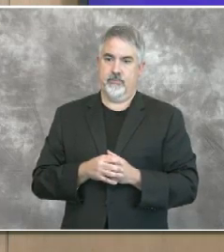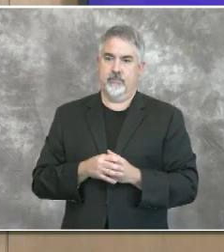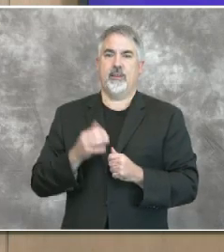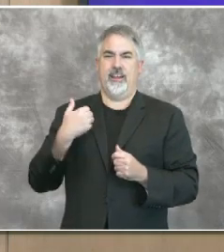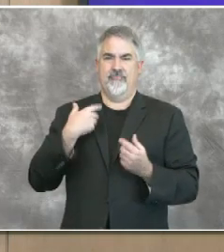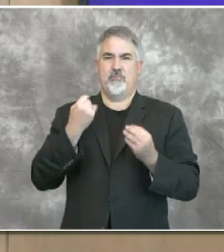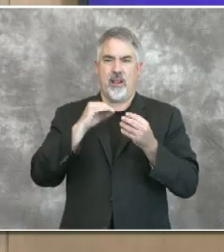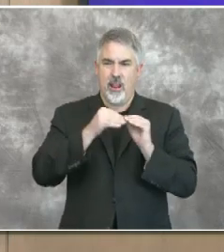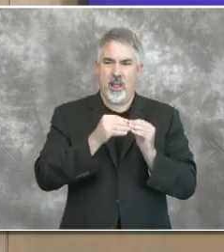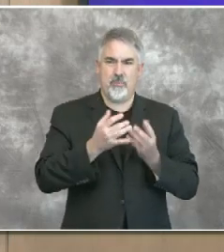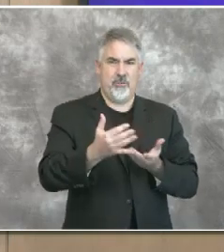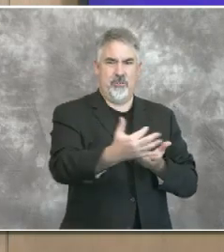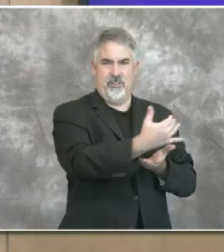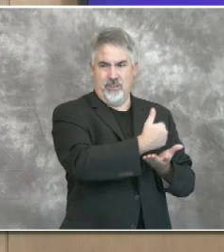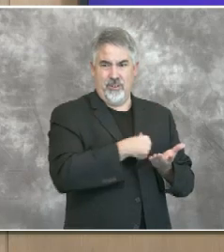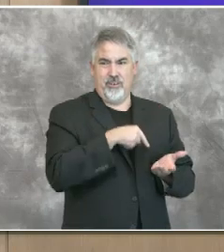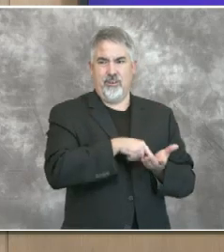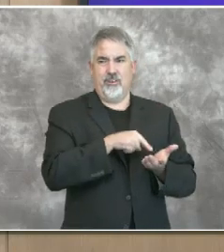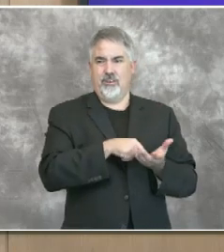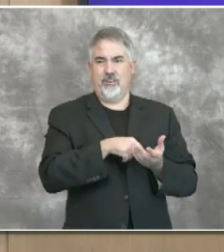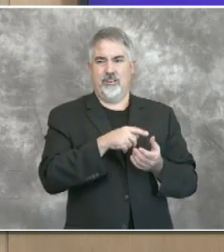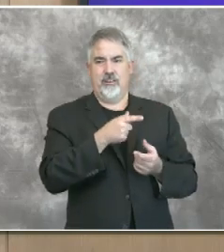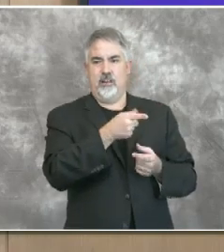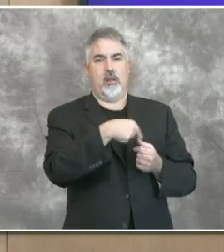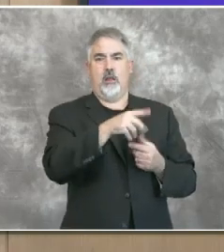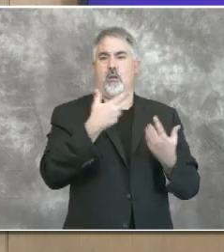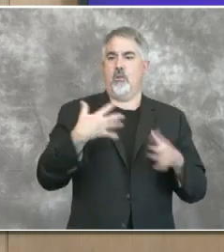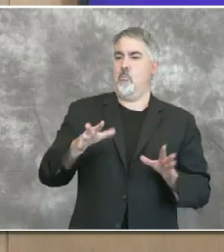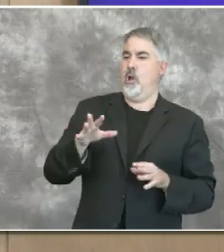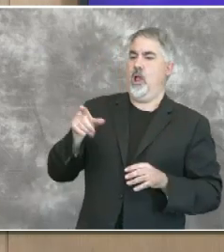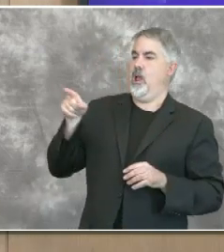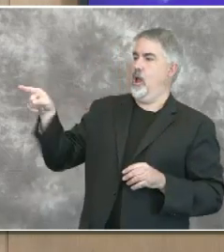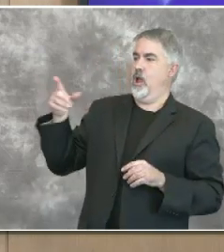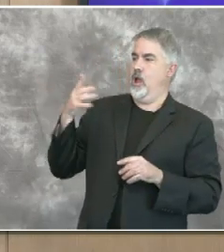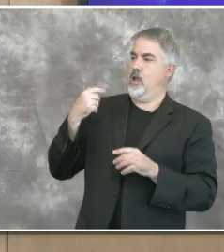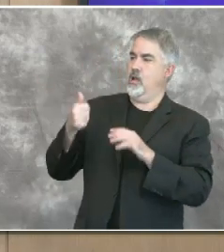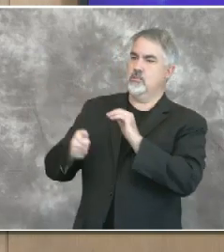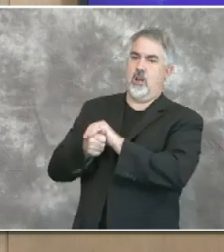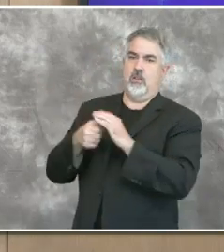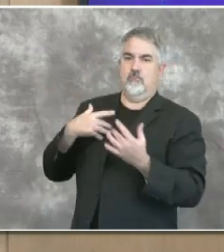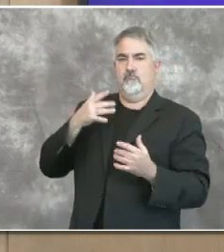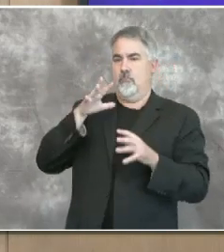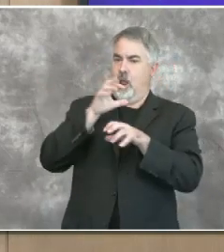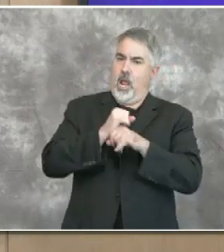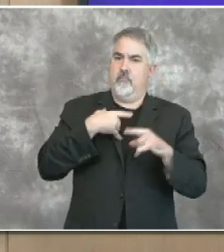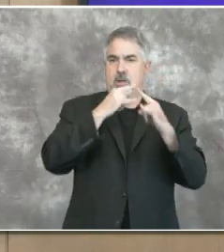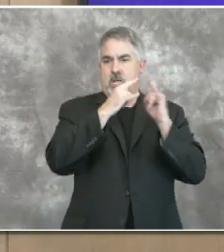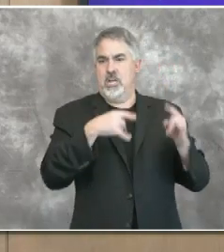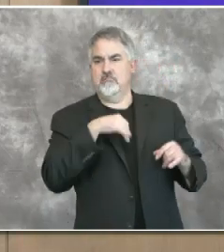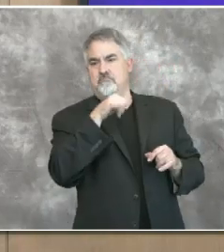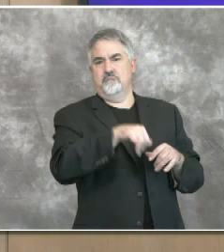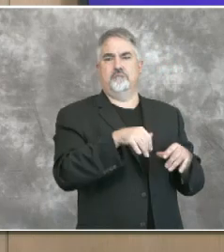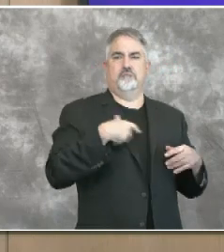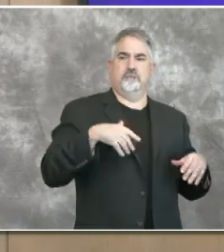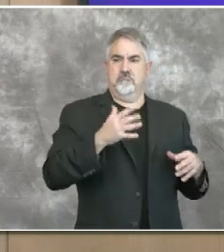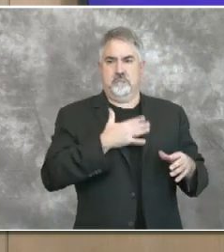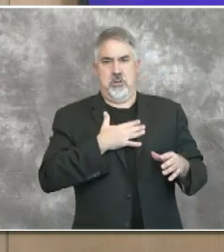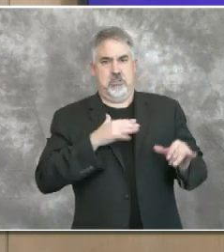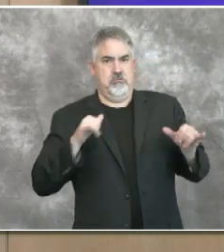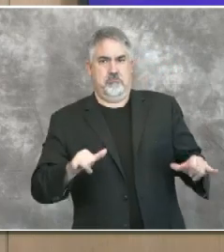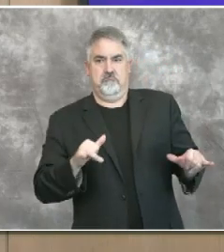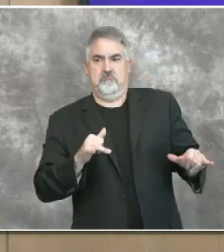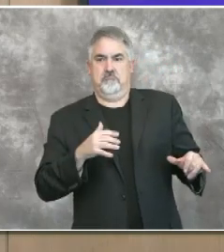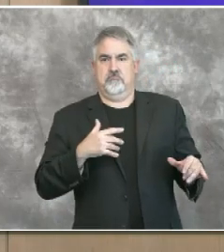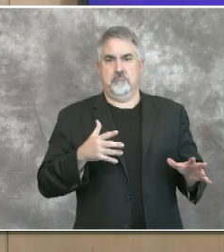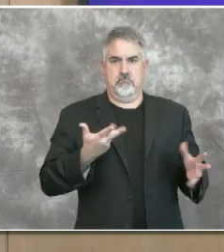historically resistant to shelter, whose normal way of life has been disrupted, and the normal way that they survive has been disrupted. And